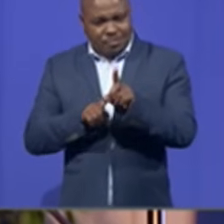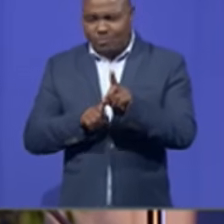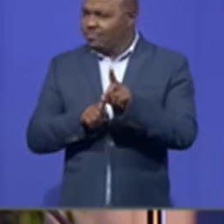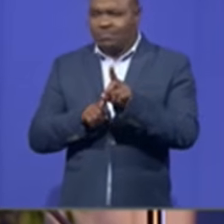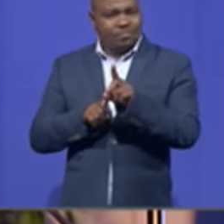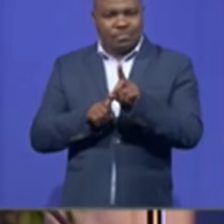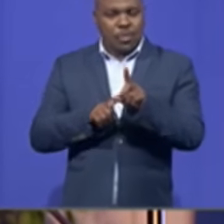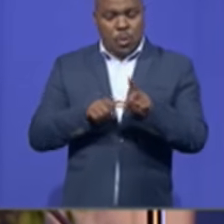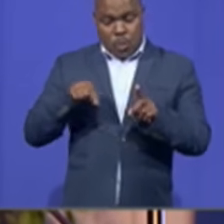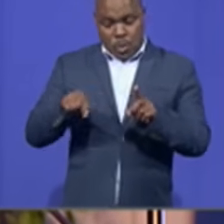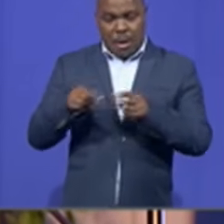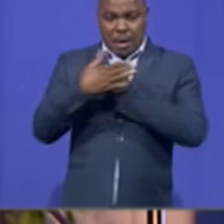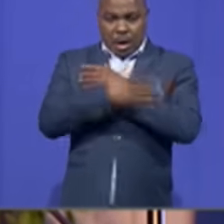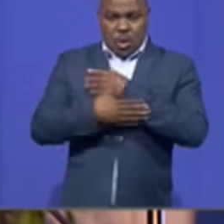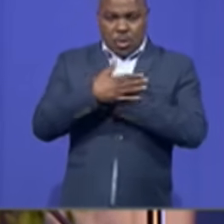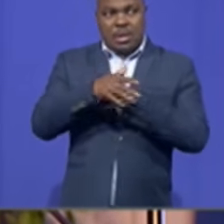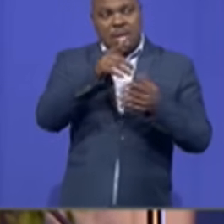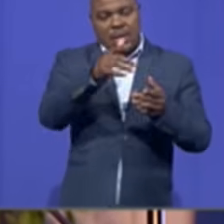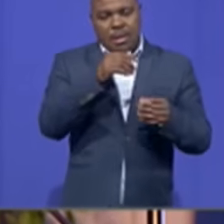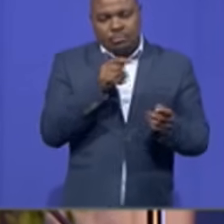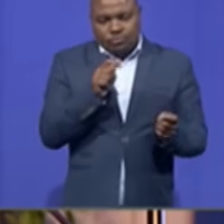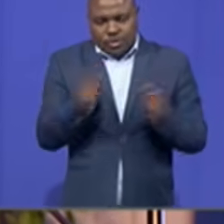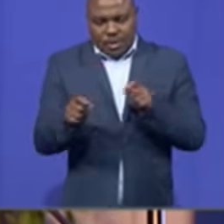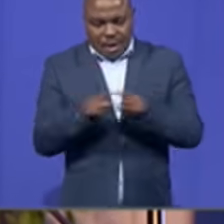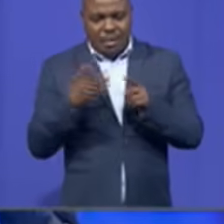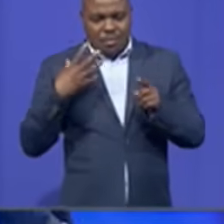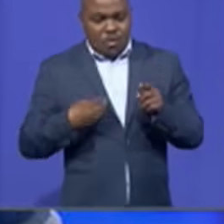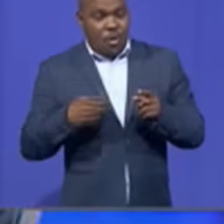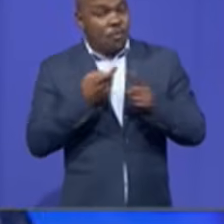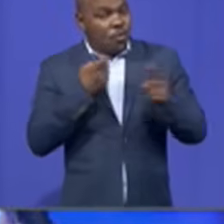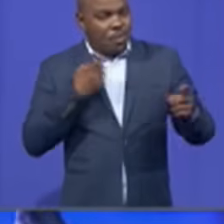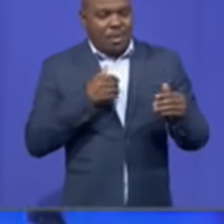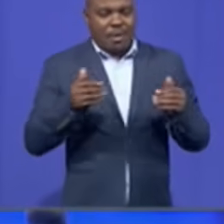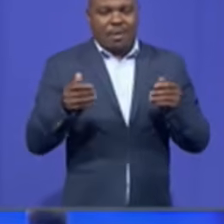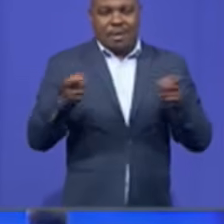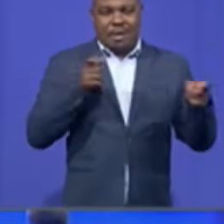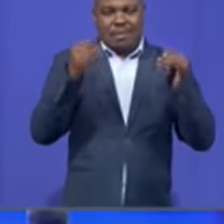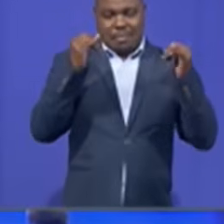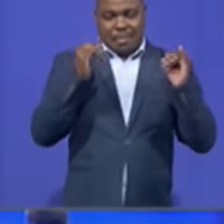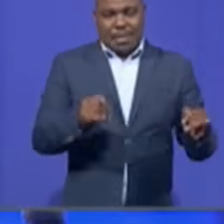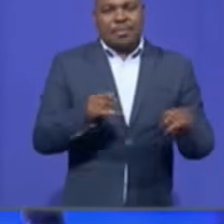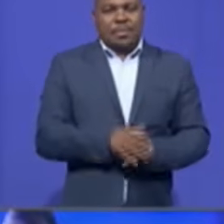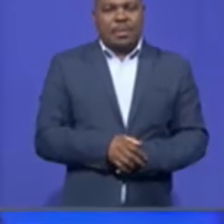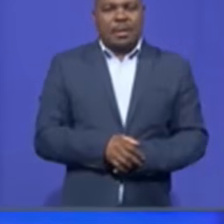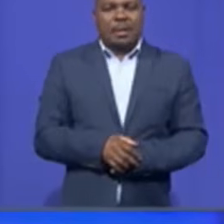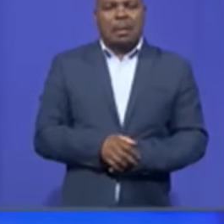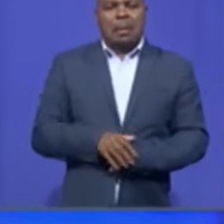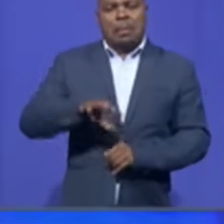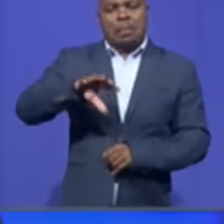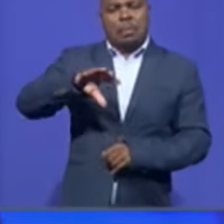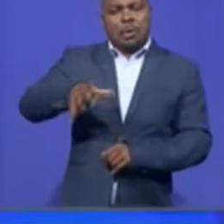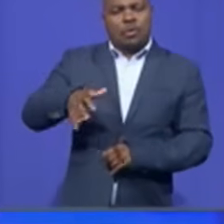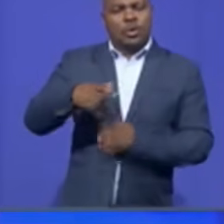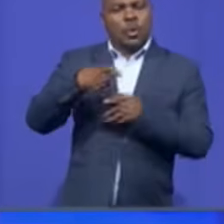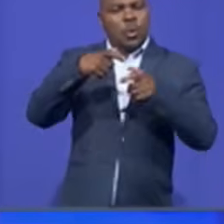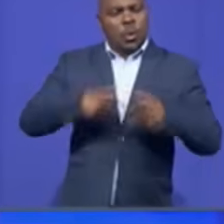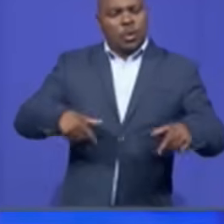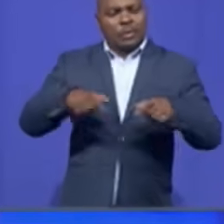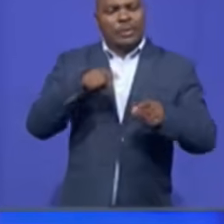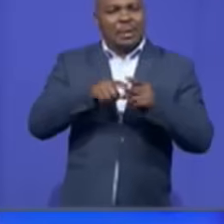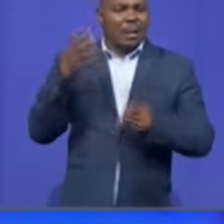are a country that is made poor by bad government. Congress eo e tla morago ga Congress ya Province ya bofelo